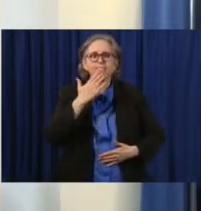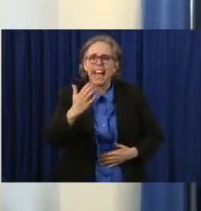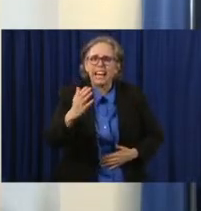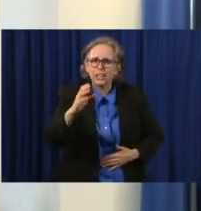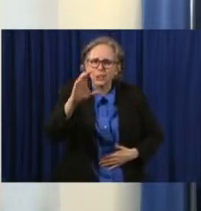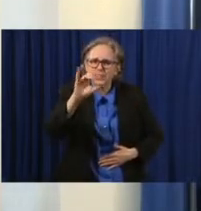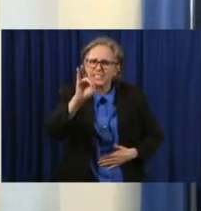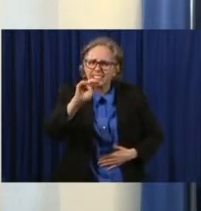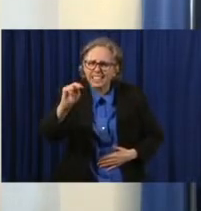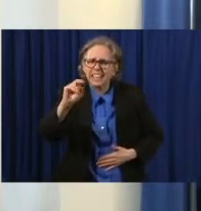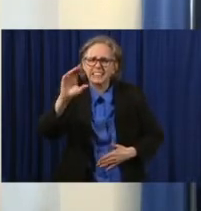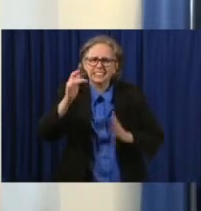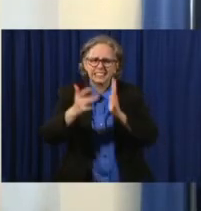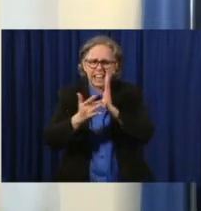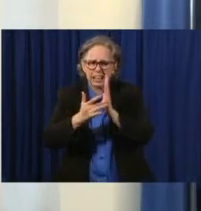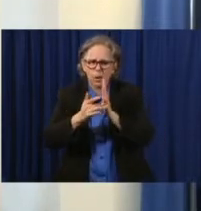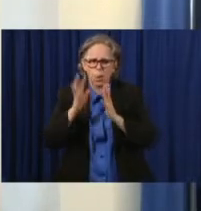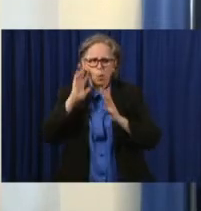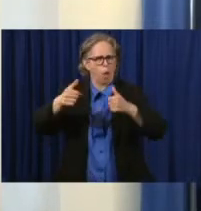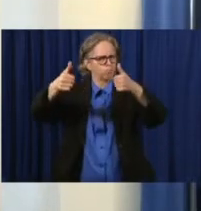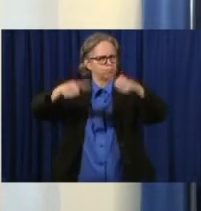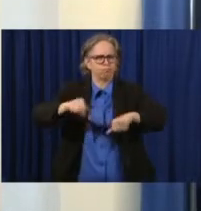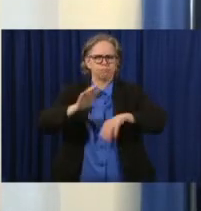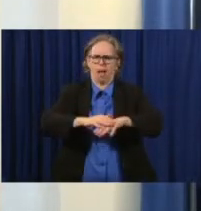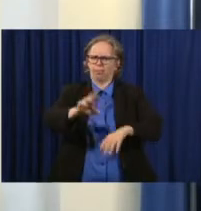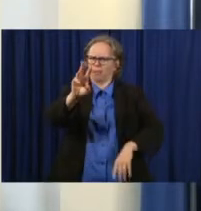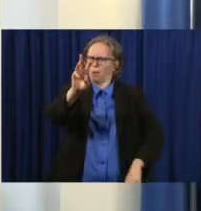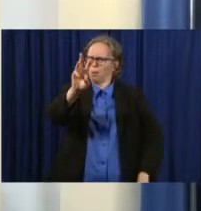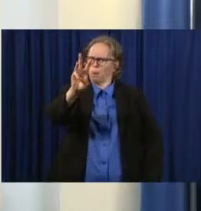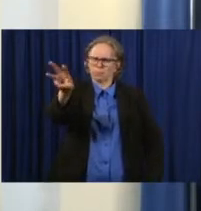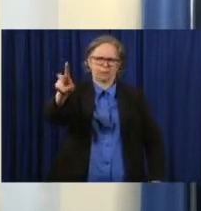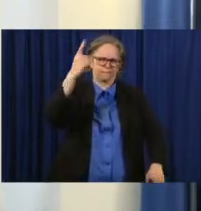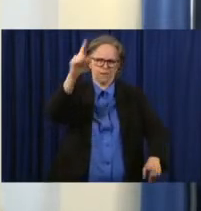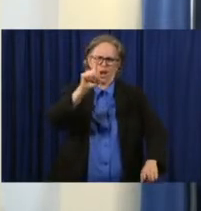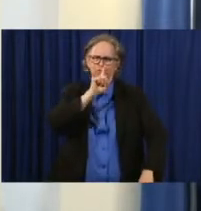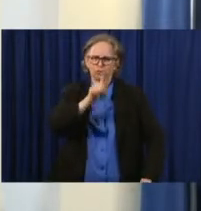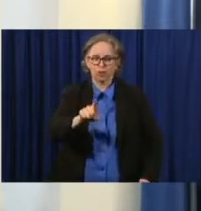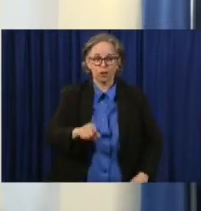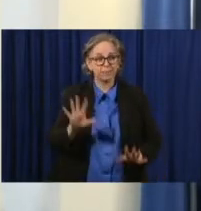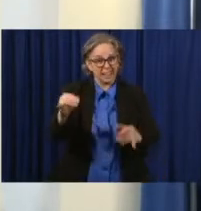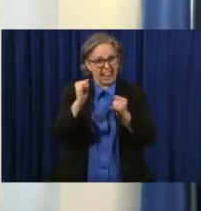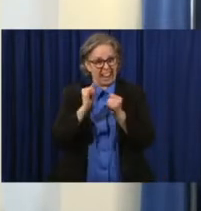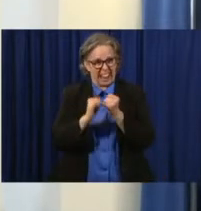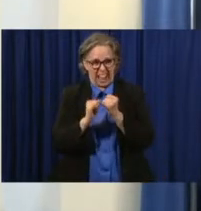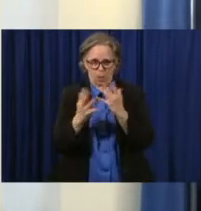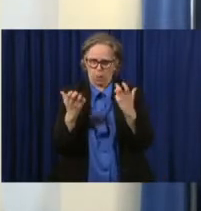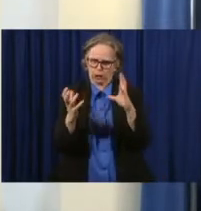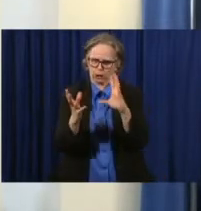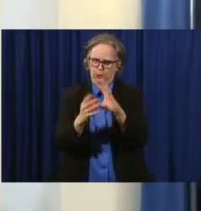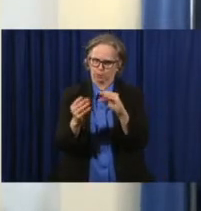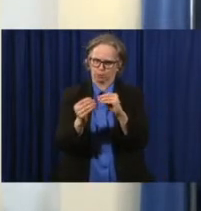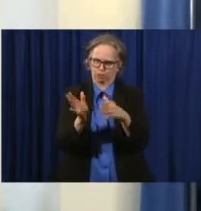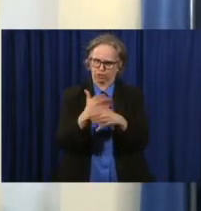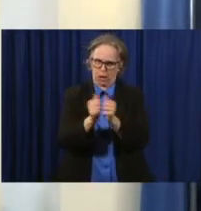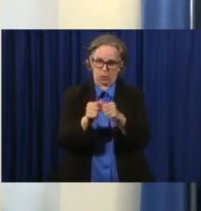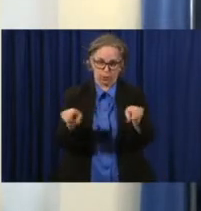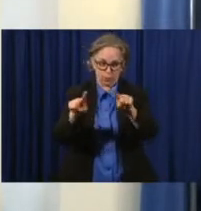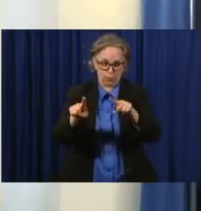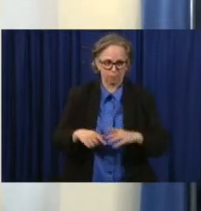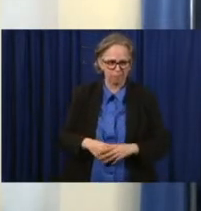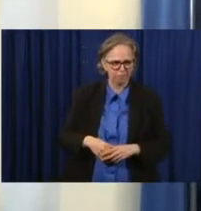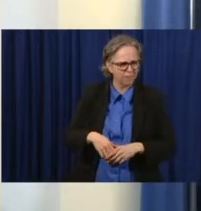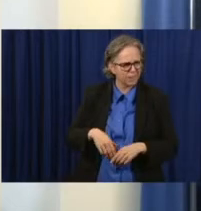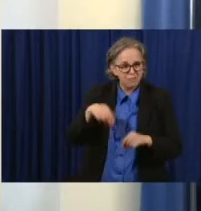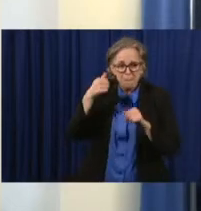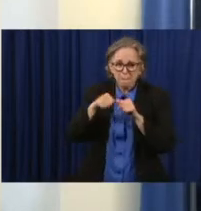on our website. And last, I want to share a little story. First of all, I never get the chance to thank people. There are